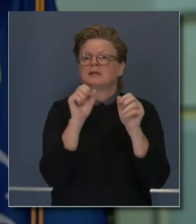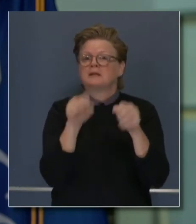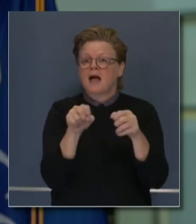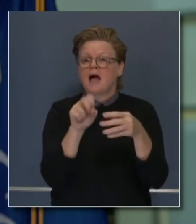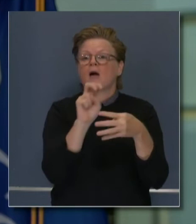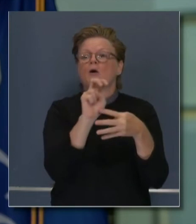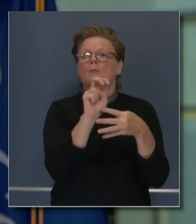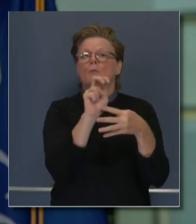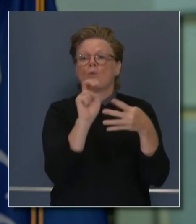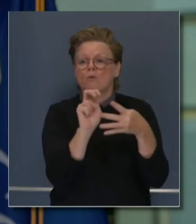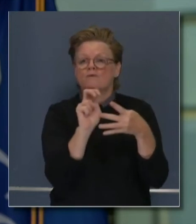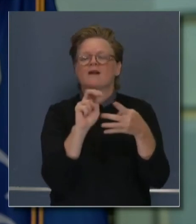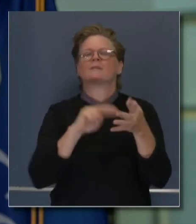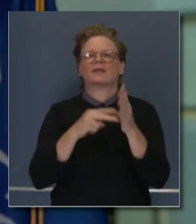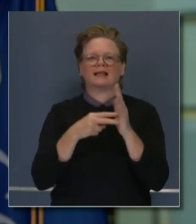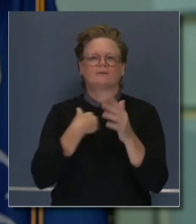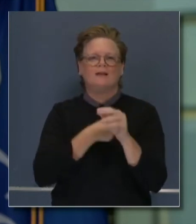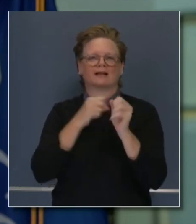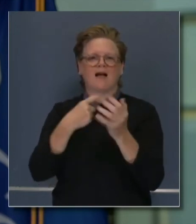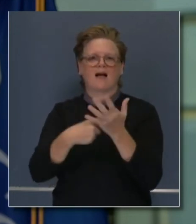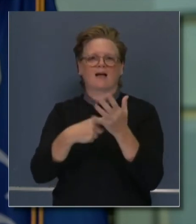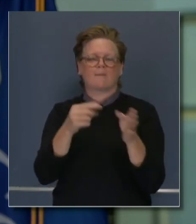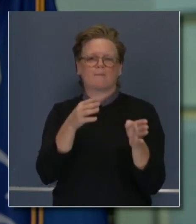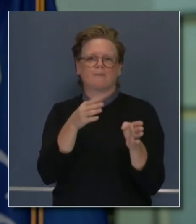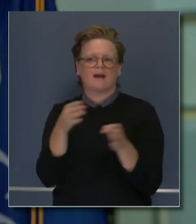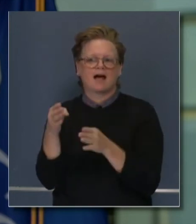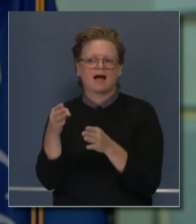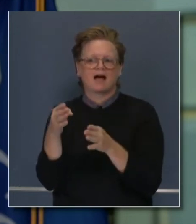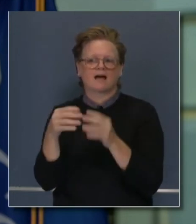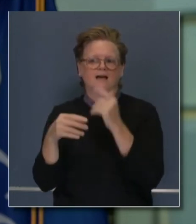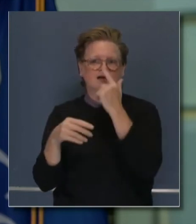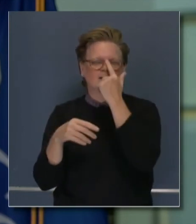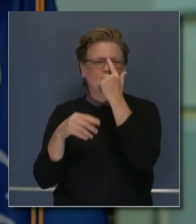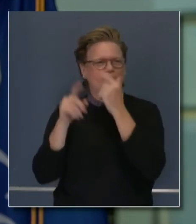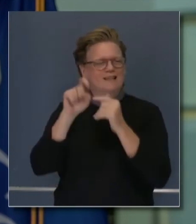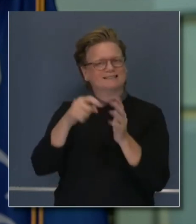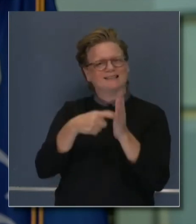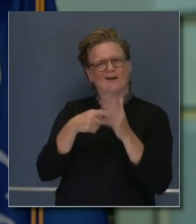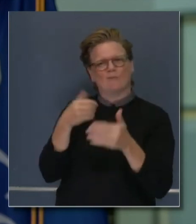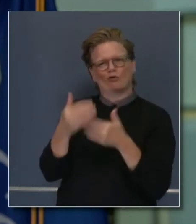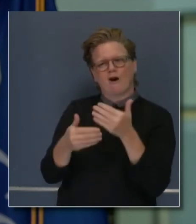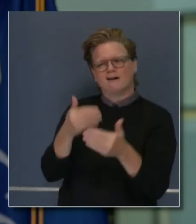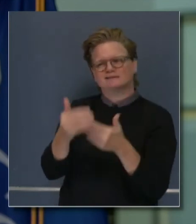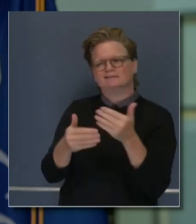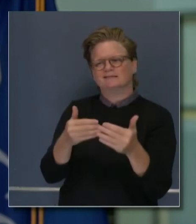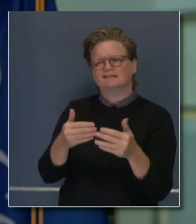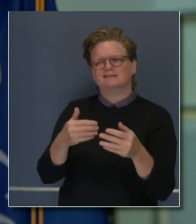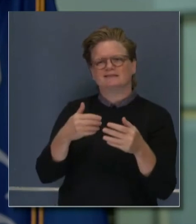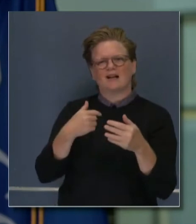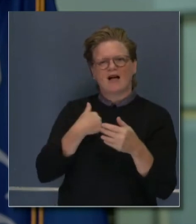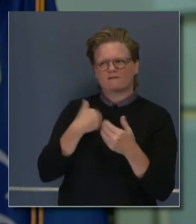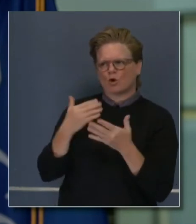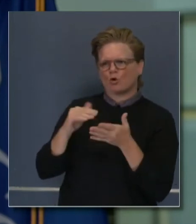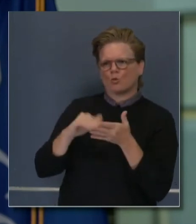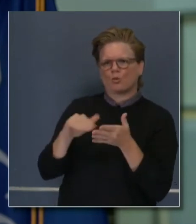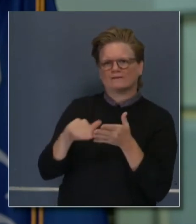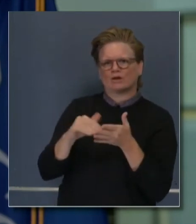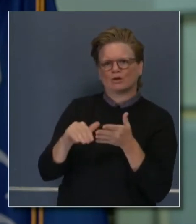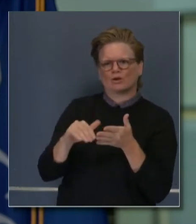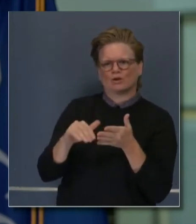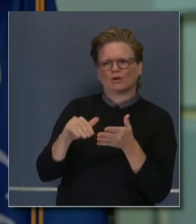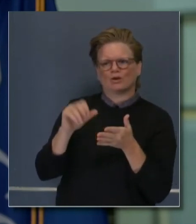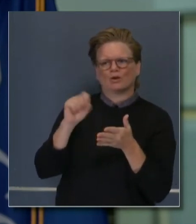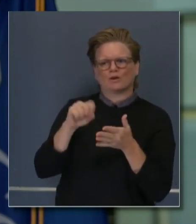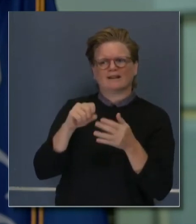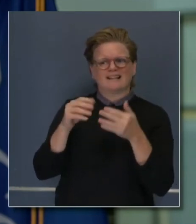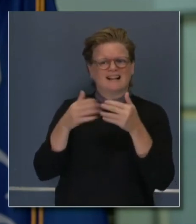planned and permitted under the waiver process. That still is available to counties, even if you're on purple, the widespread tier 1,